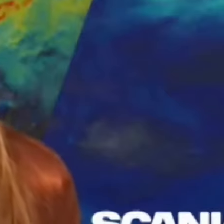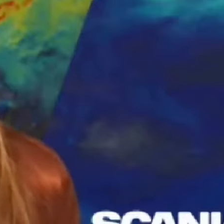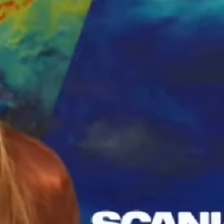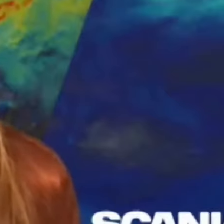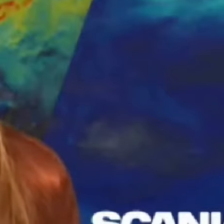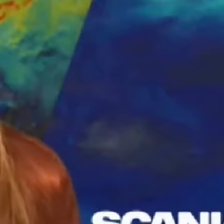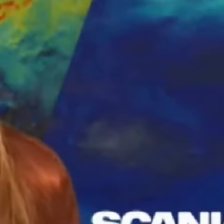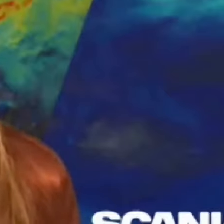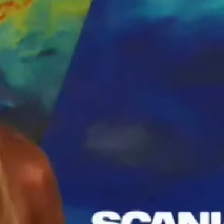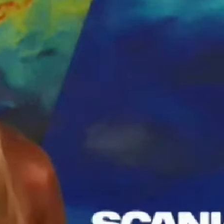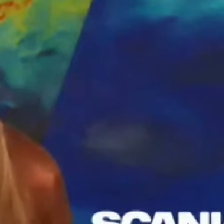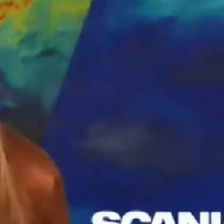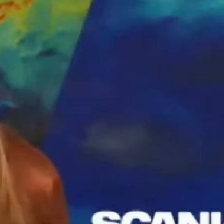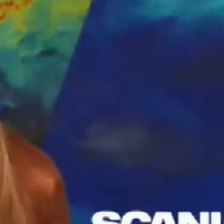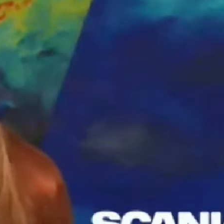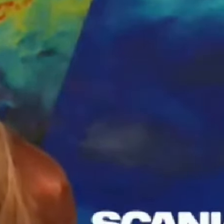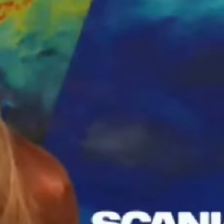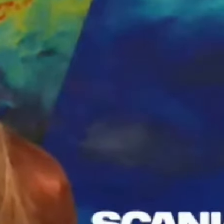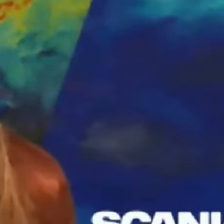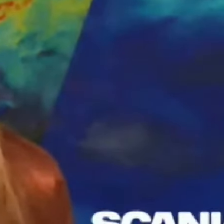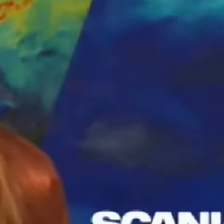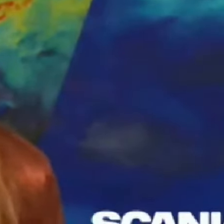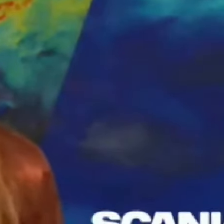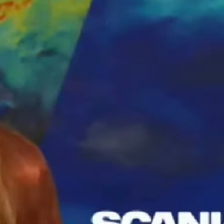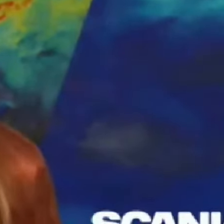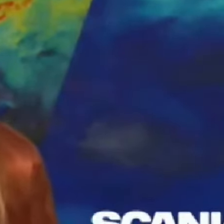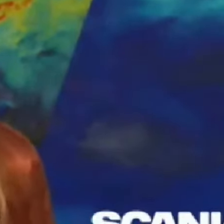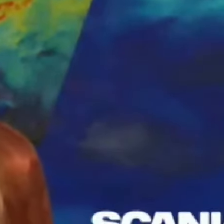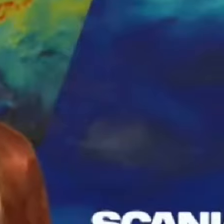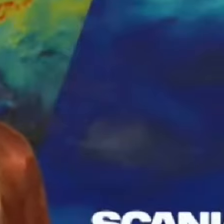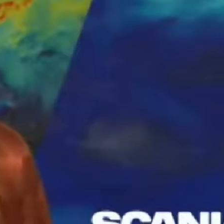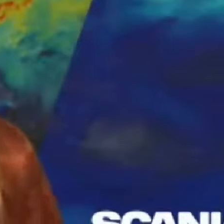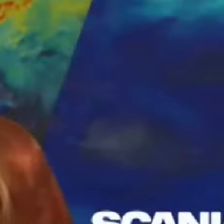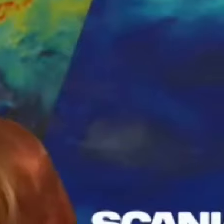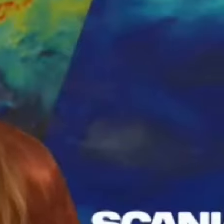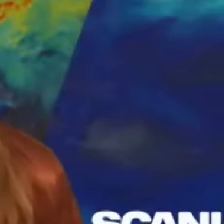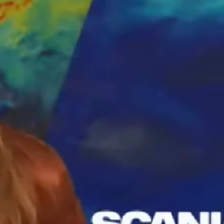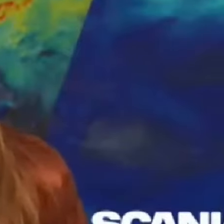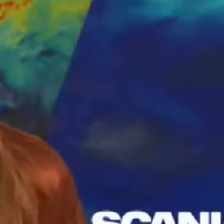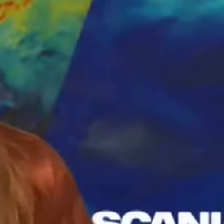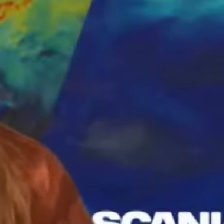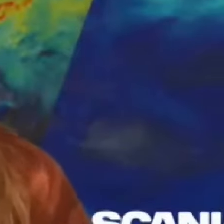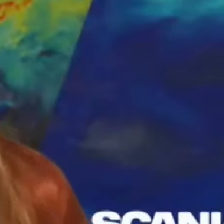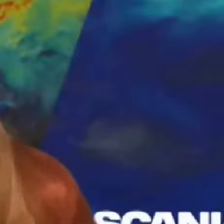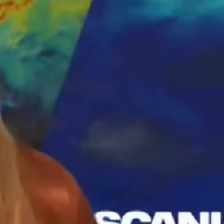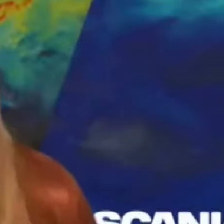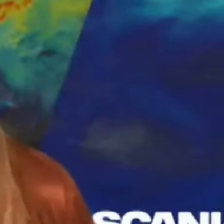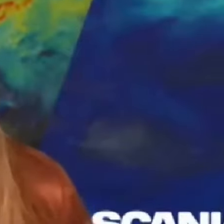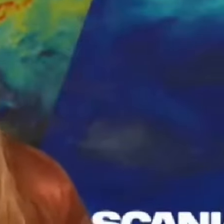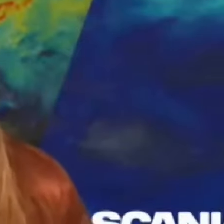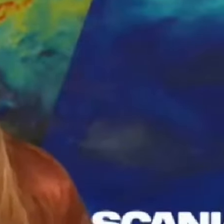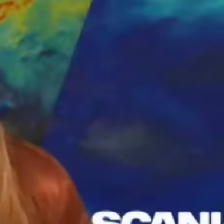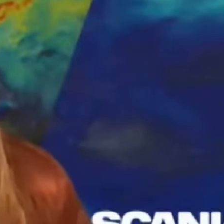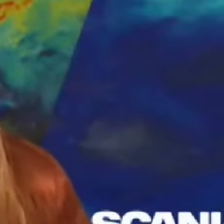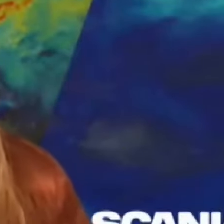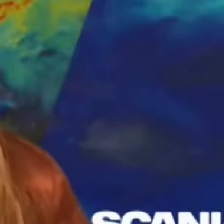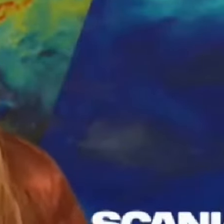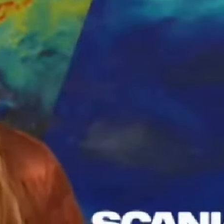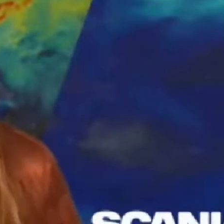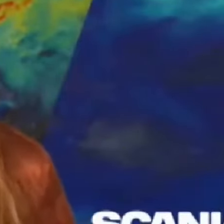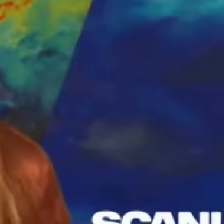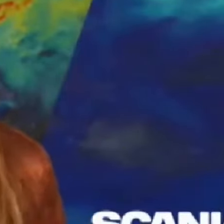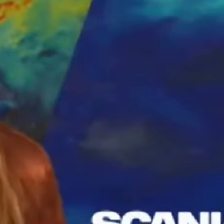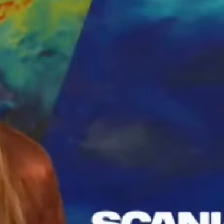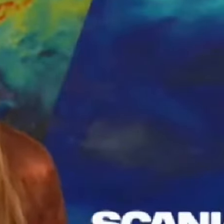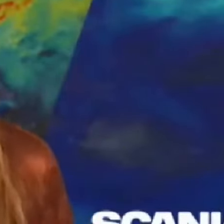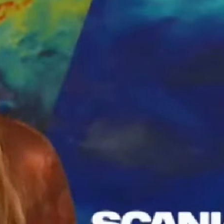not something you can fix by changing the part of a vehicle or something like that. I mean,